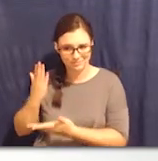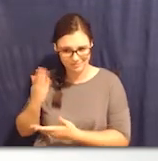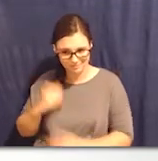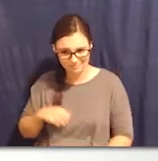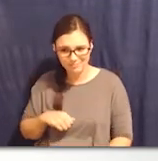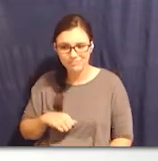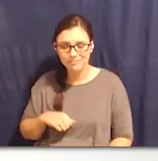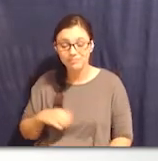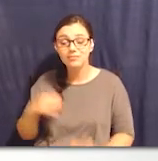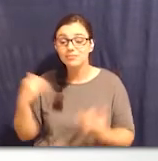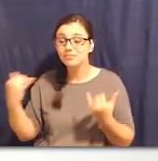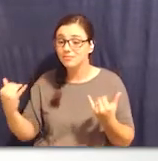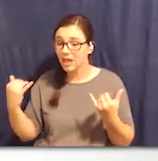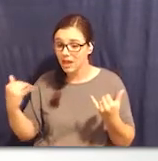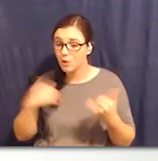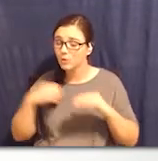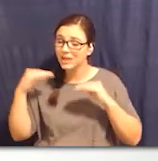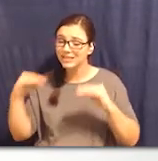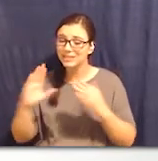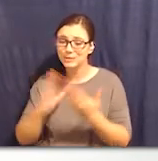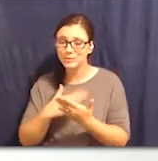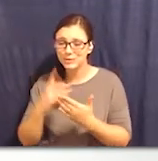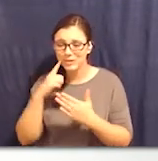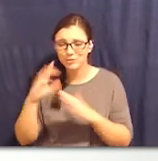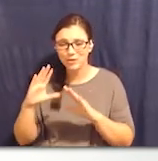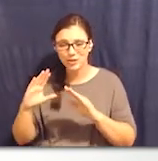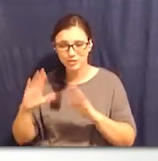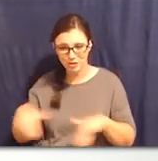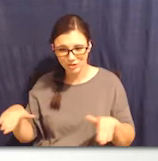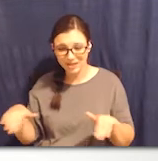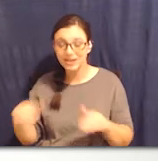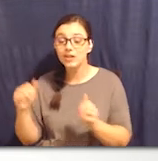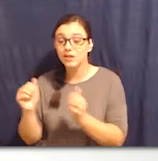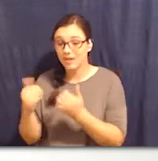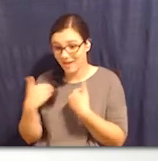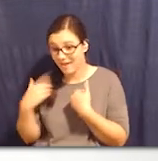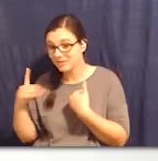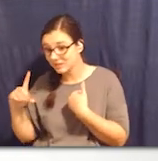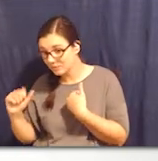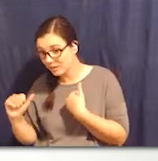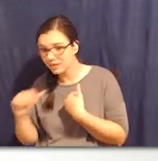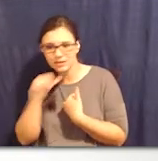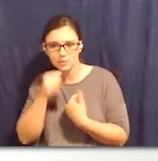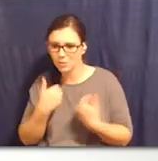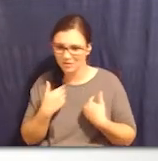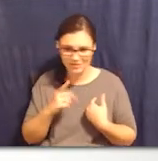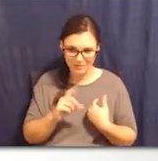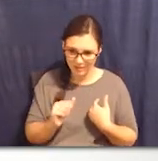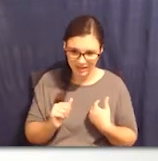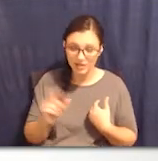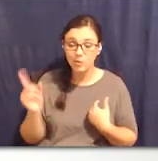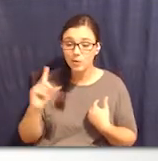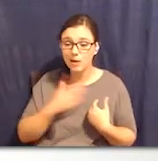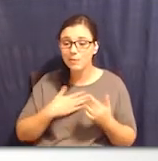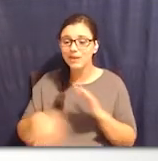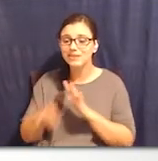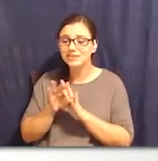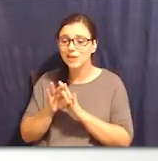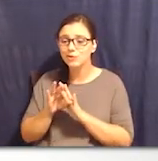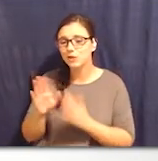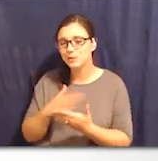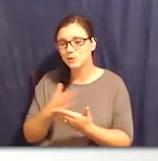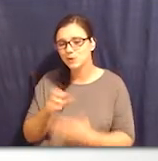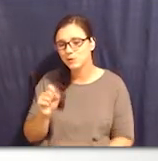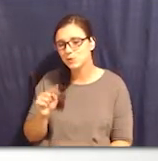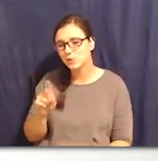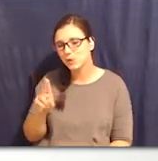path and let's leave a trace. And nowadays, I teach music to children both with and without special needs